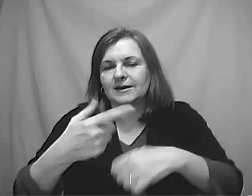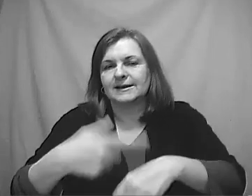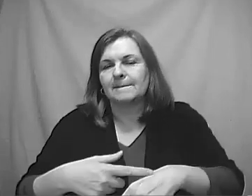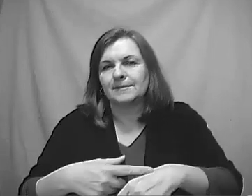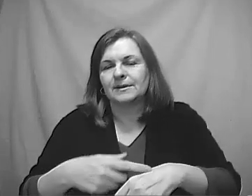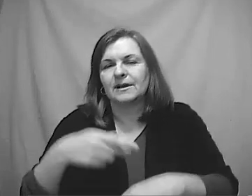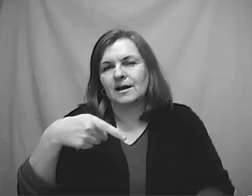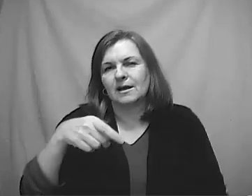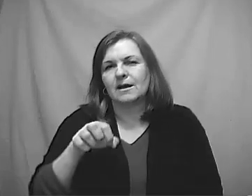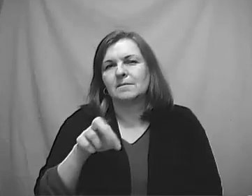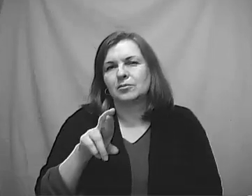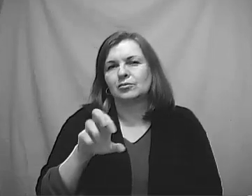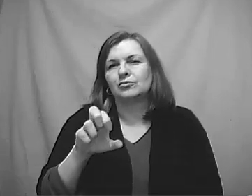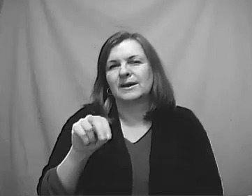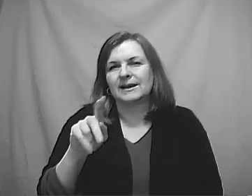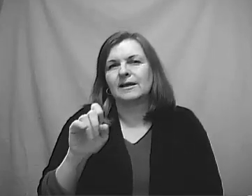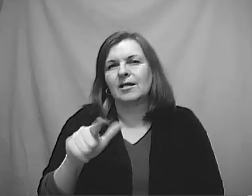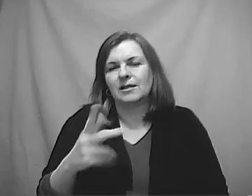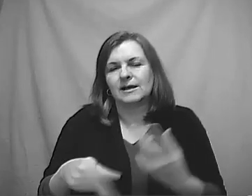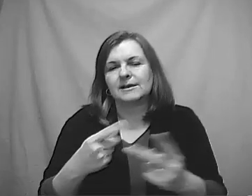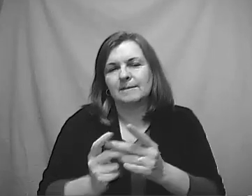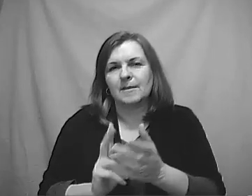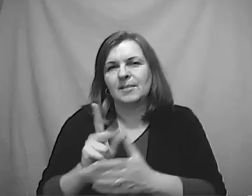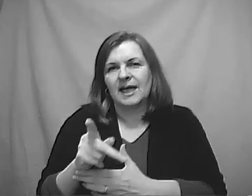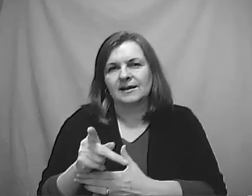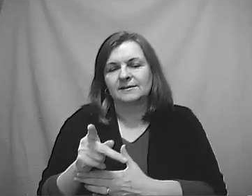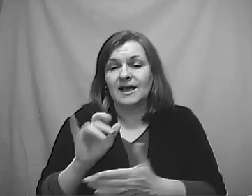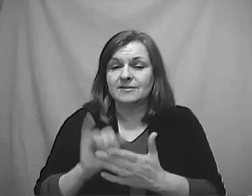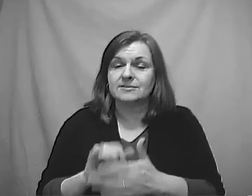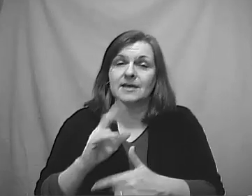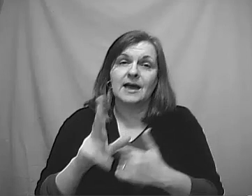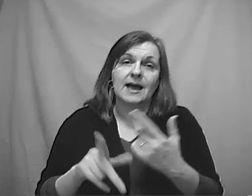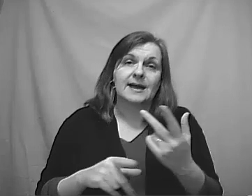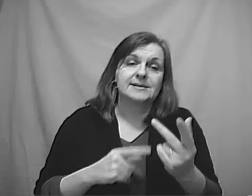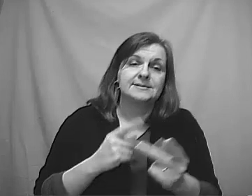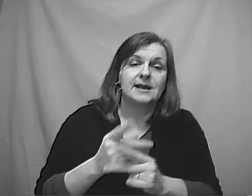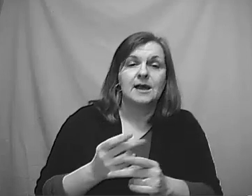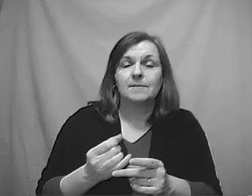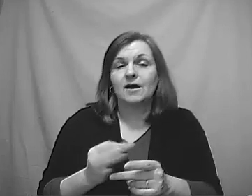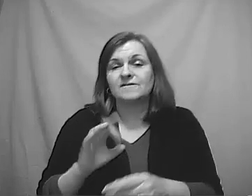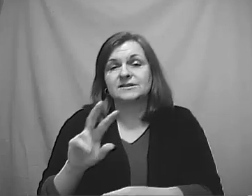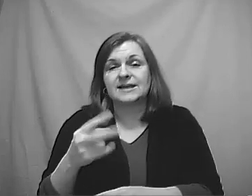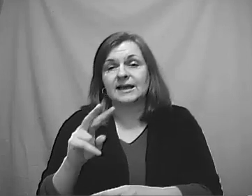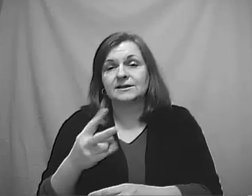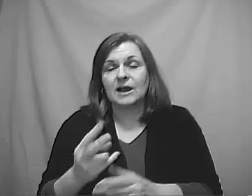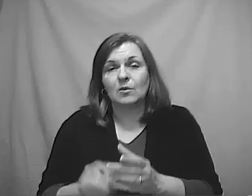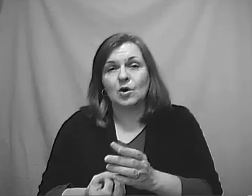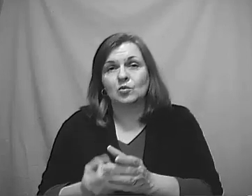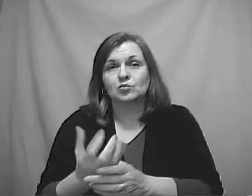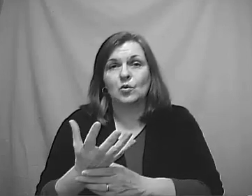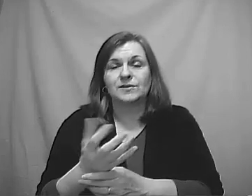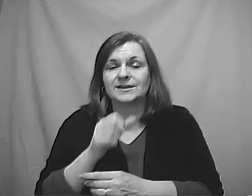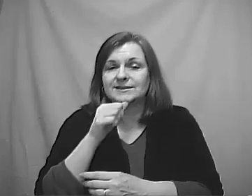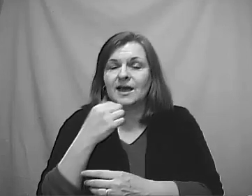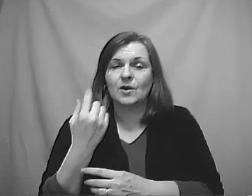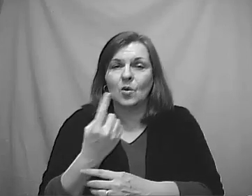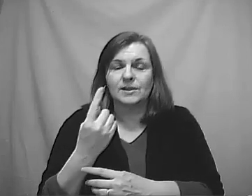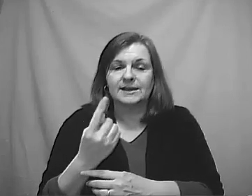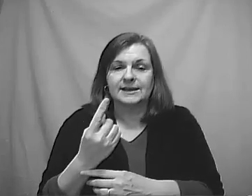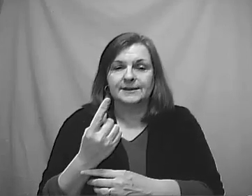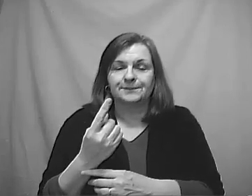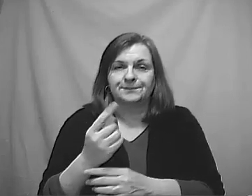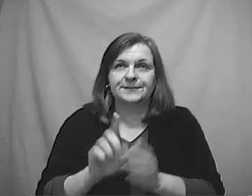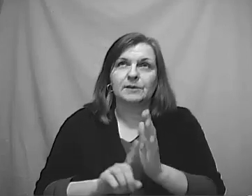associated with it, typically a perennial type of plant. In this growth, we're not only looking at the